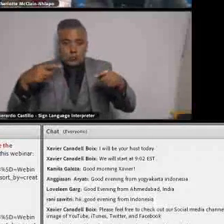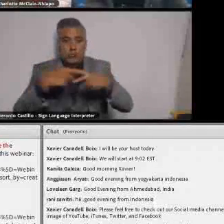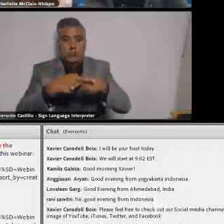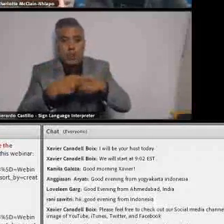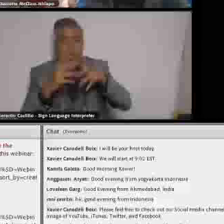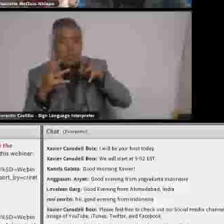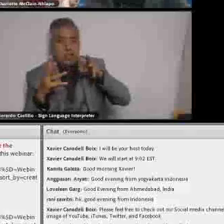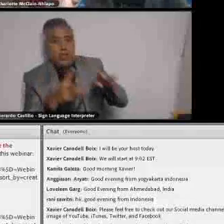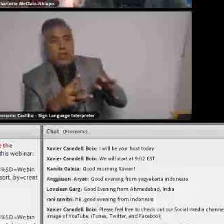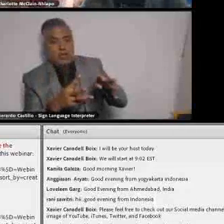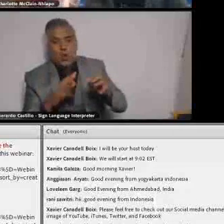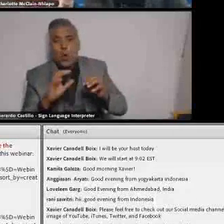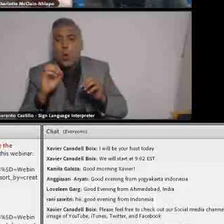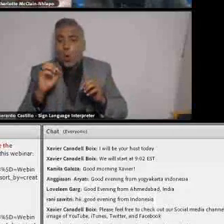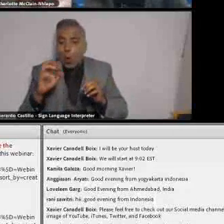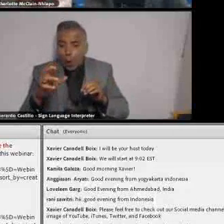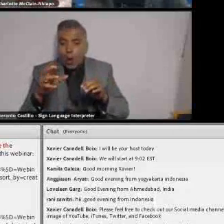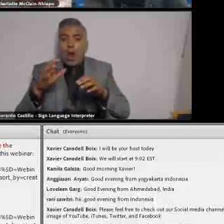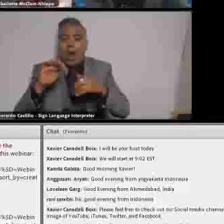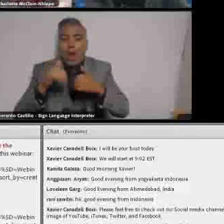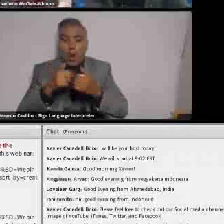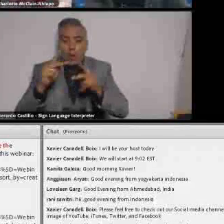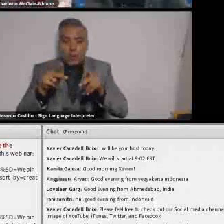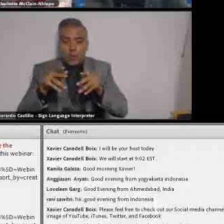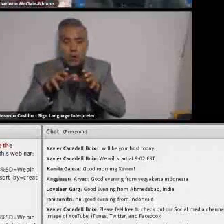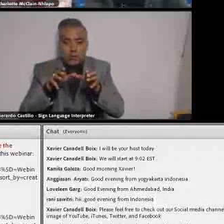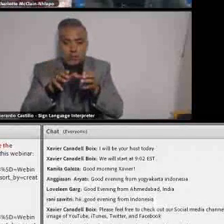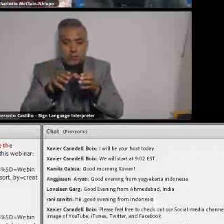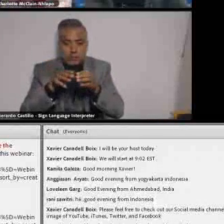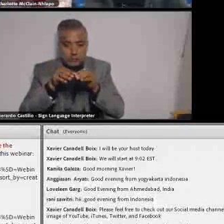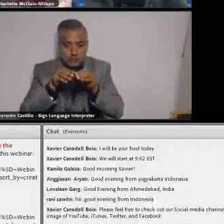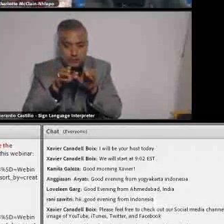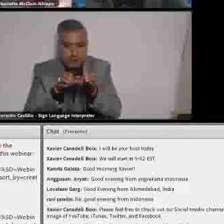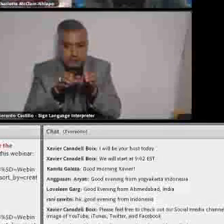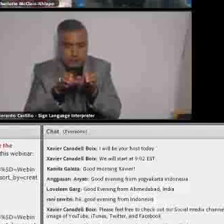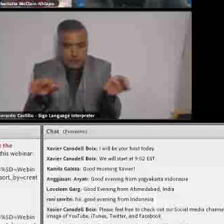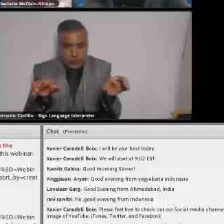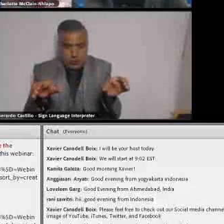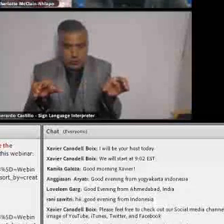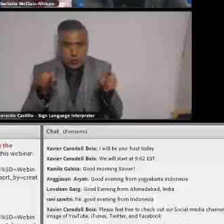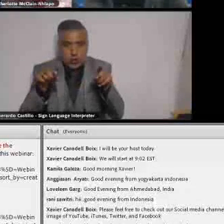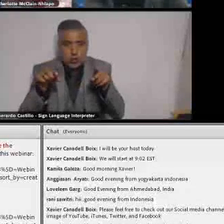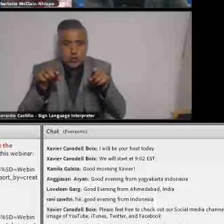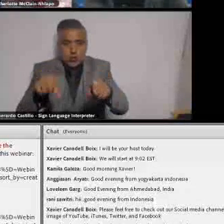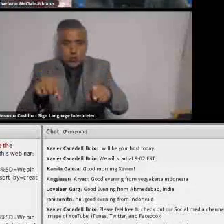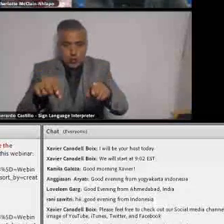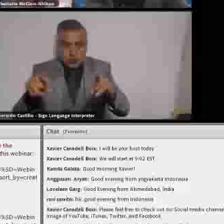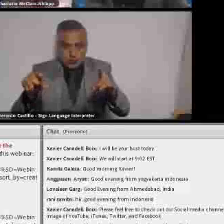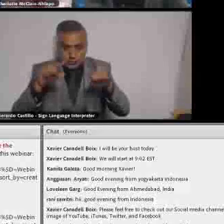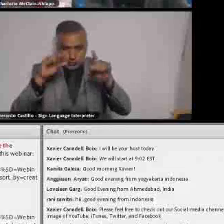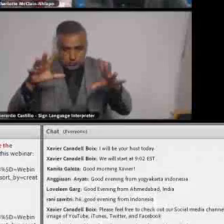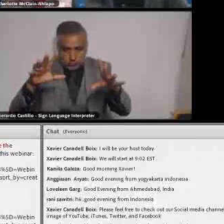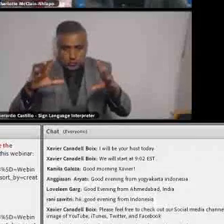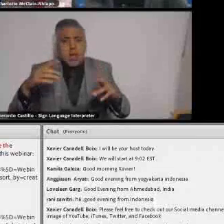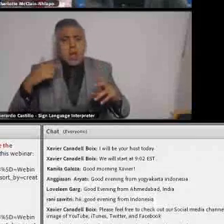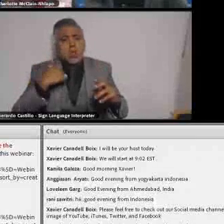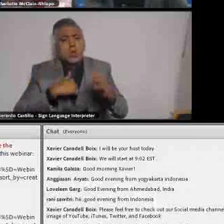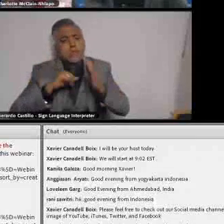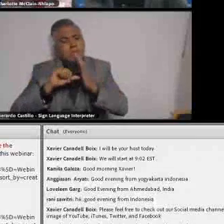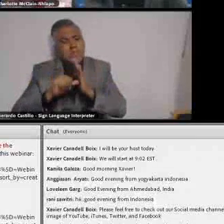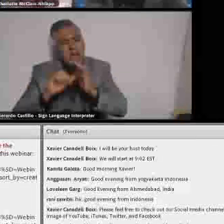talk about how people may be separated from each other during conflicts and disasters, and really shine a light on how we